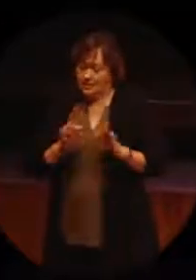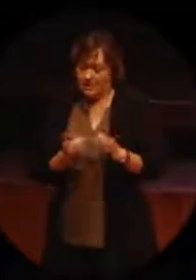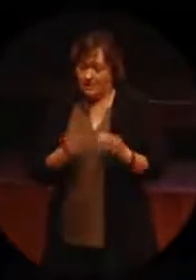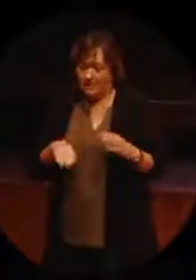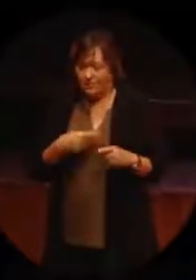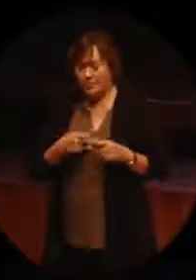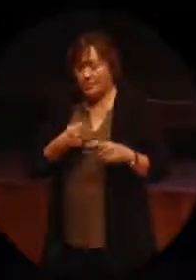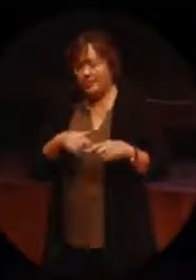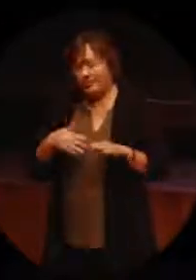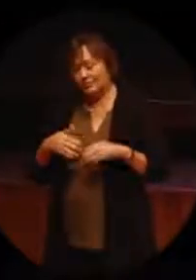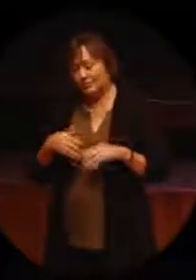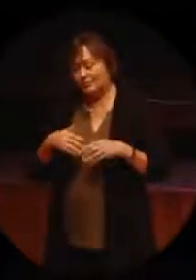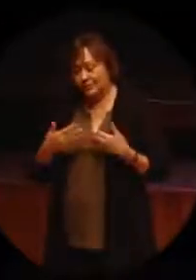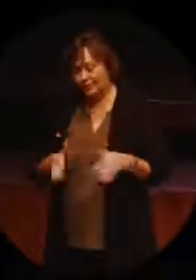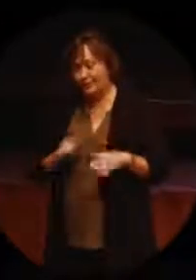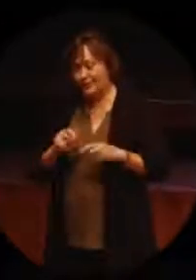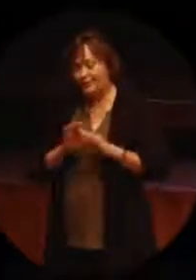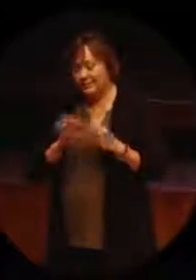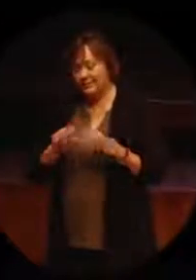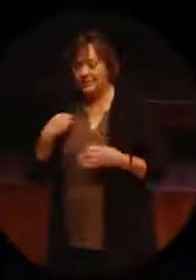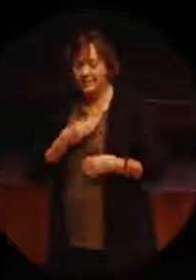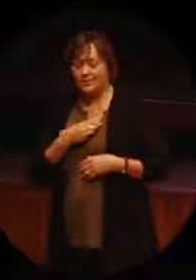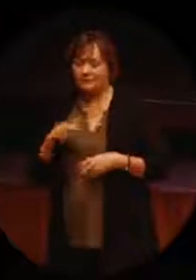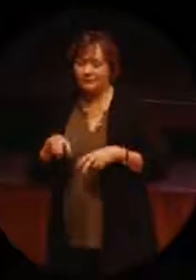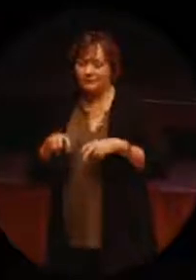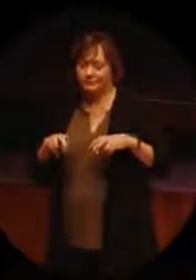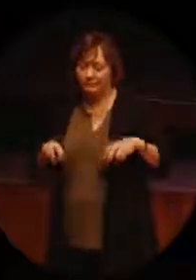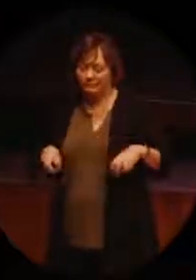people in their family, when they lose a family member, they withdraw.